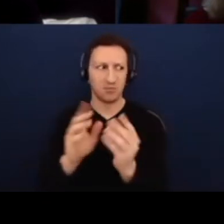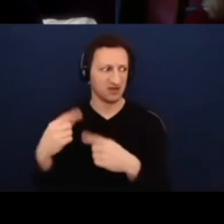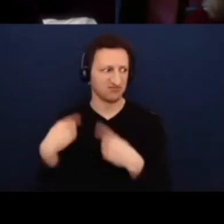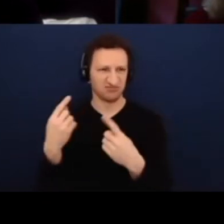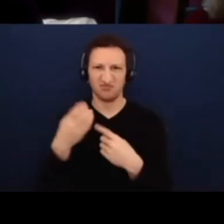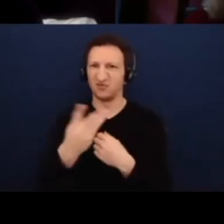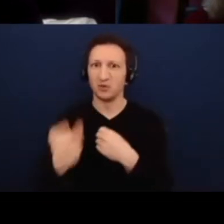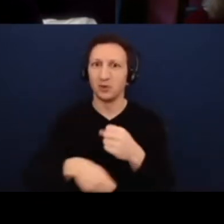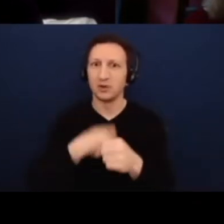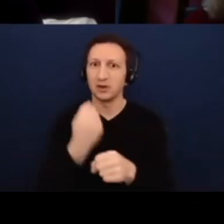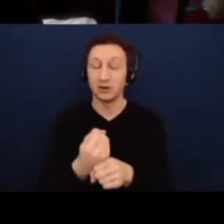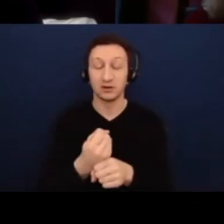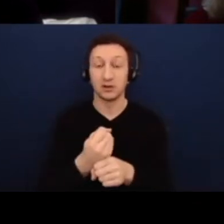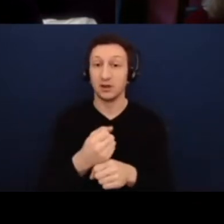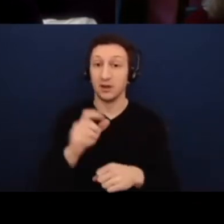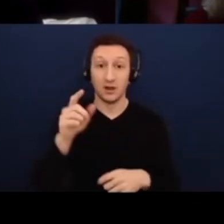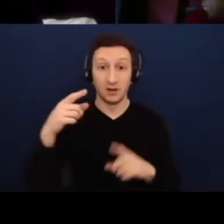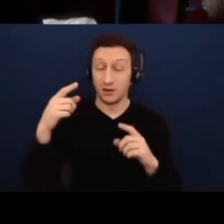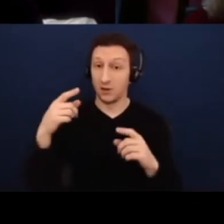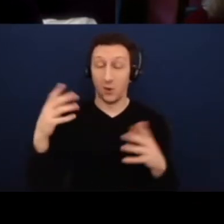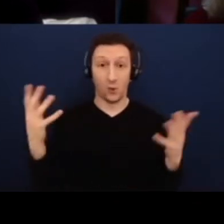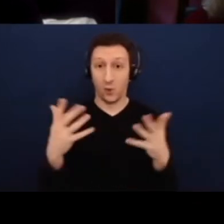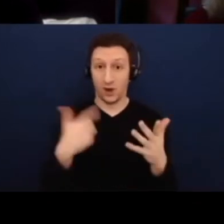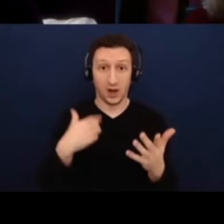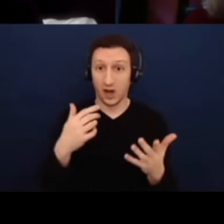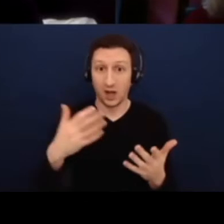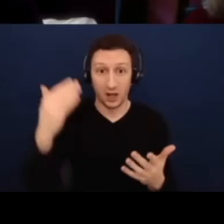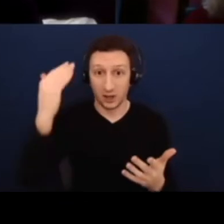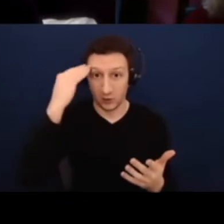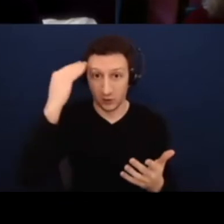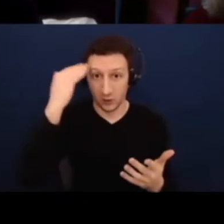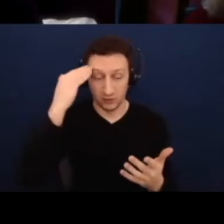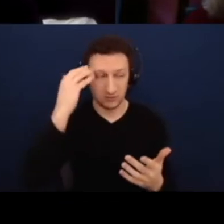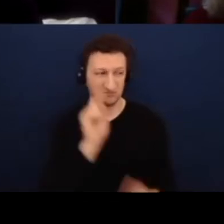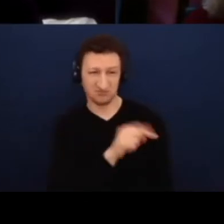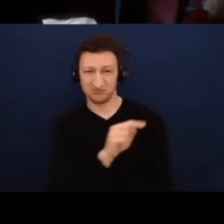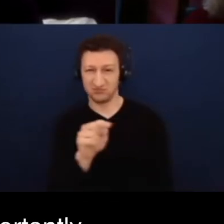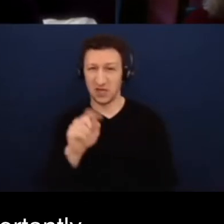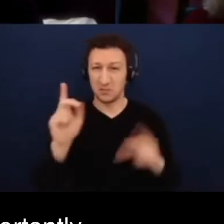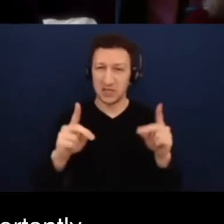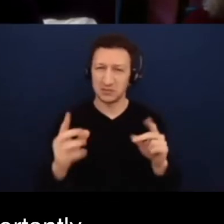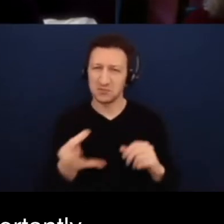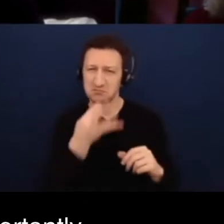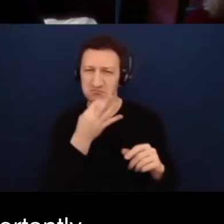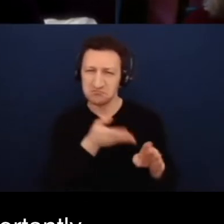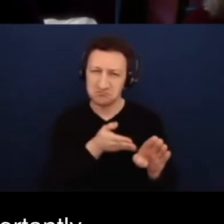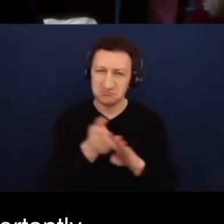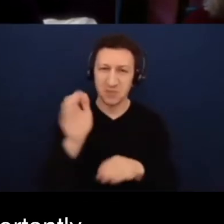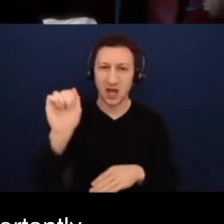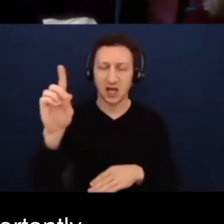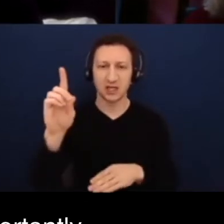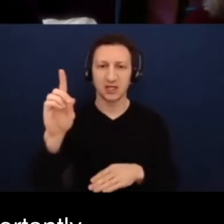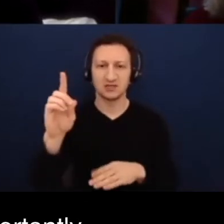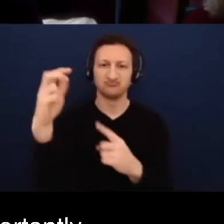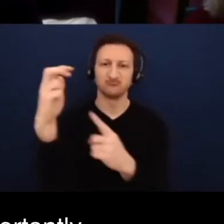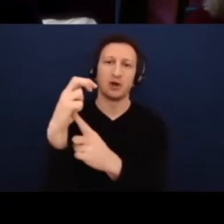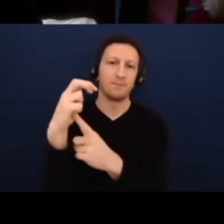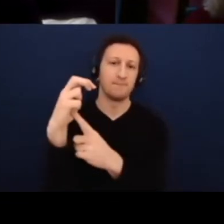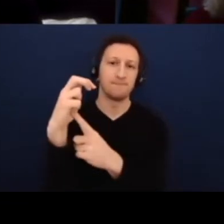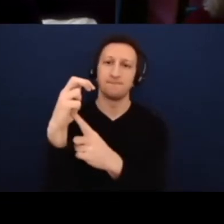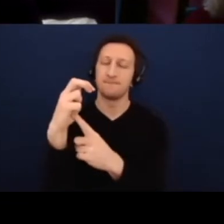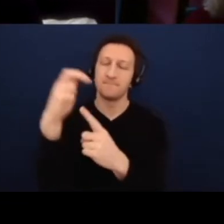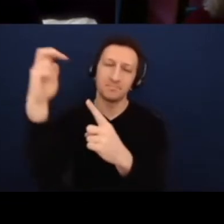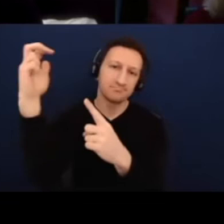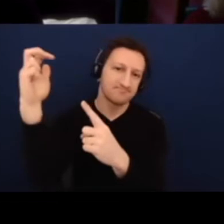audio description field have been some of the brightest, kindest, and most importantly, most passionate people I